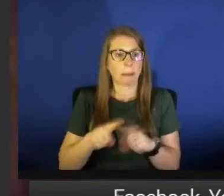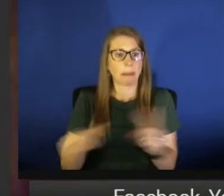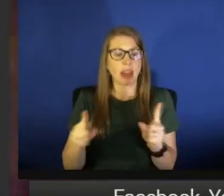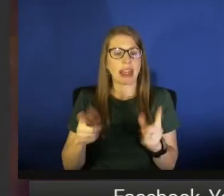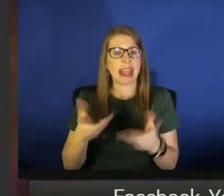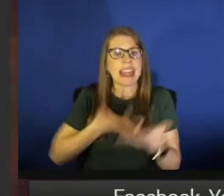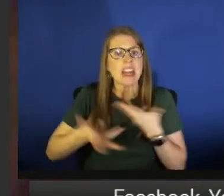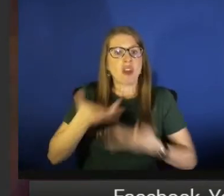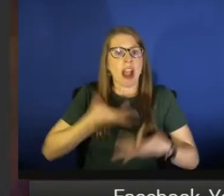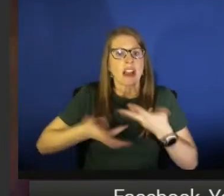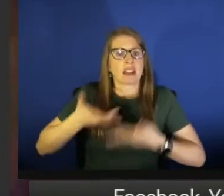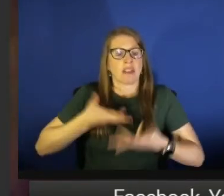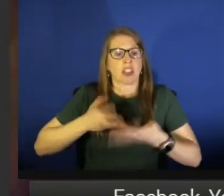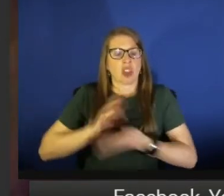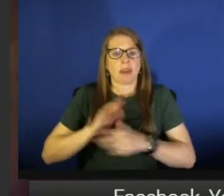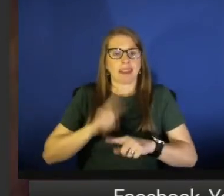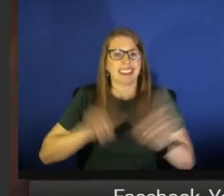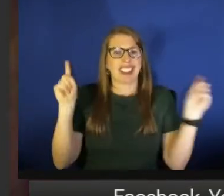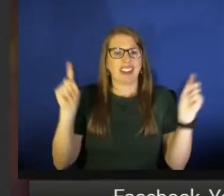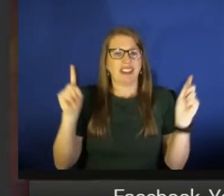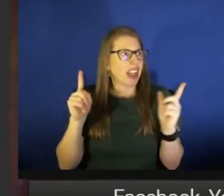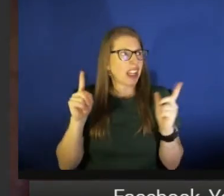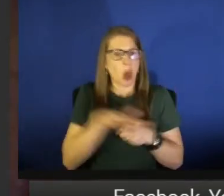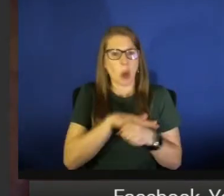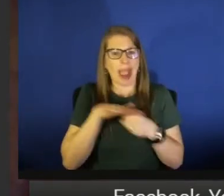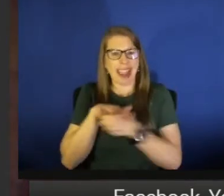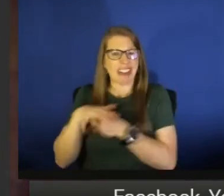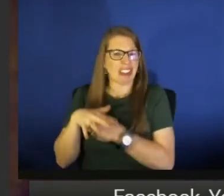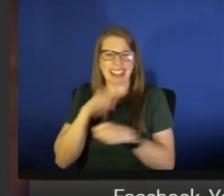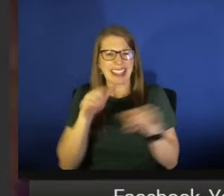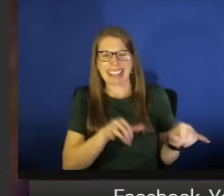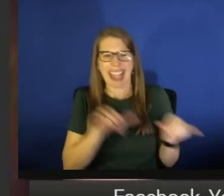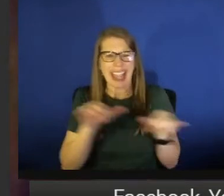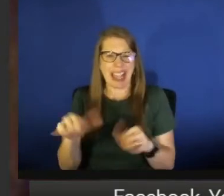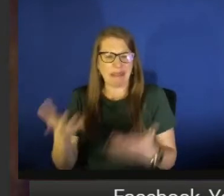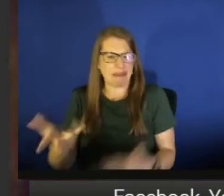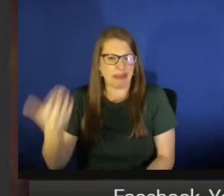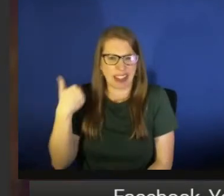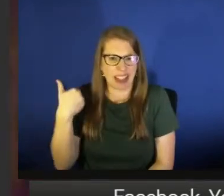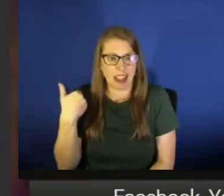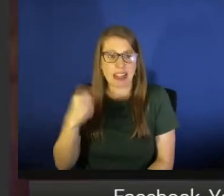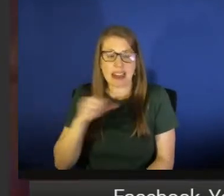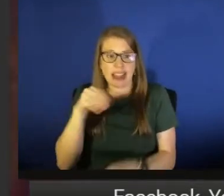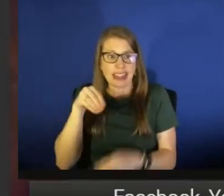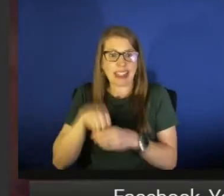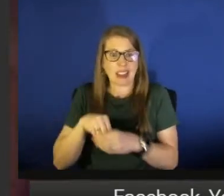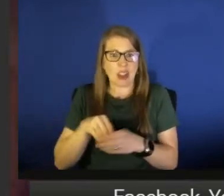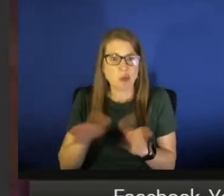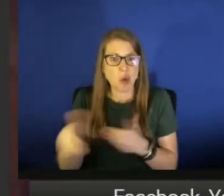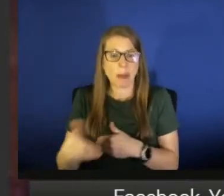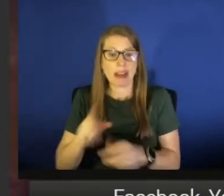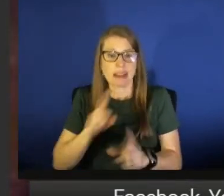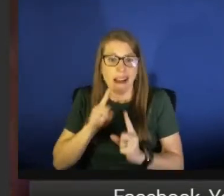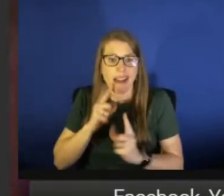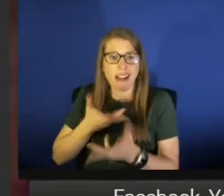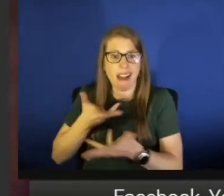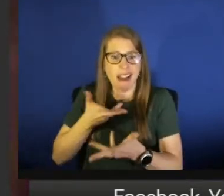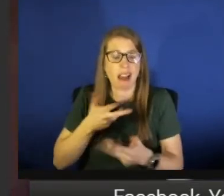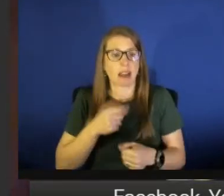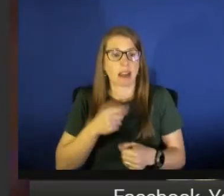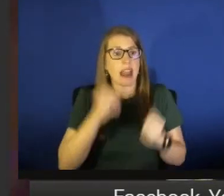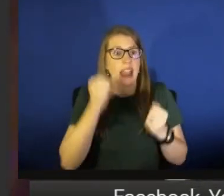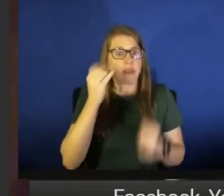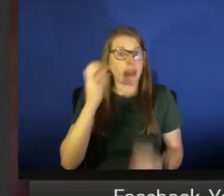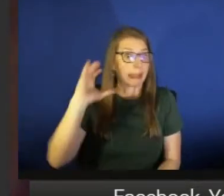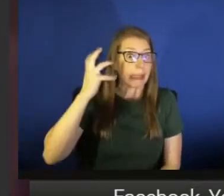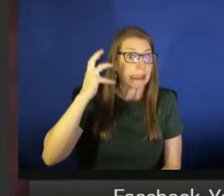interactive show from different locations, it's just not the same when you're not in the room. I mean, there's dialogue, and there's like anyone listening, you would have a